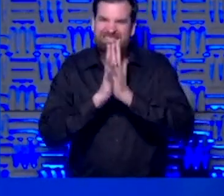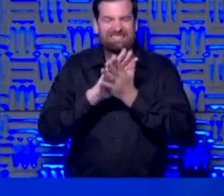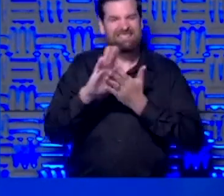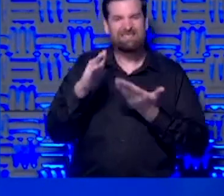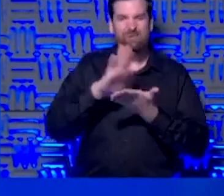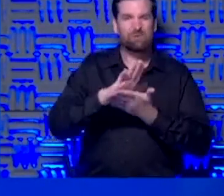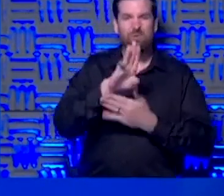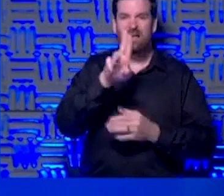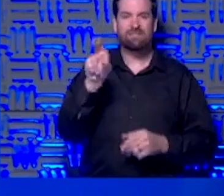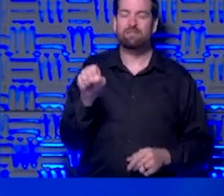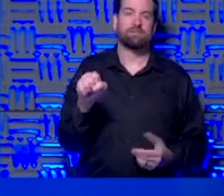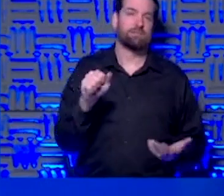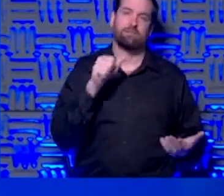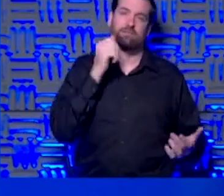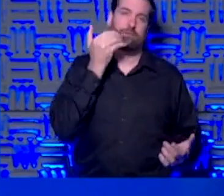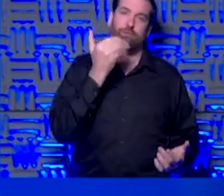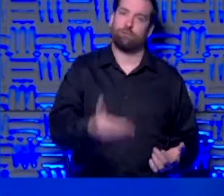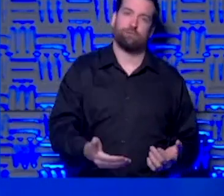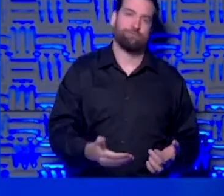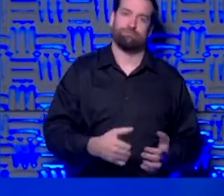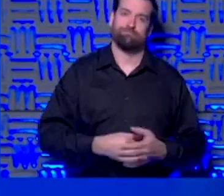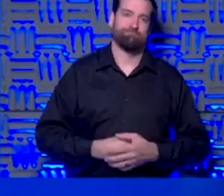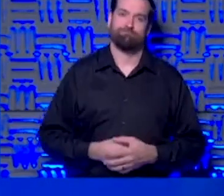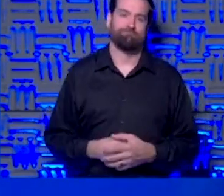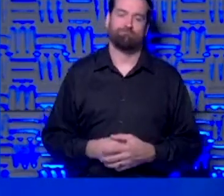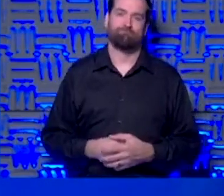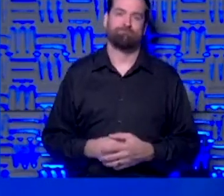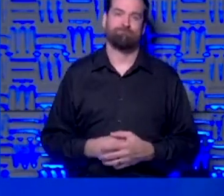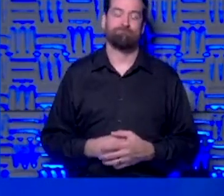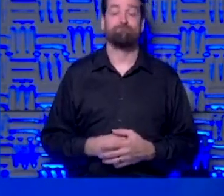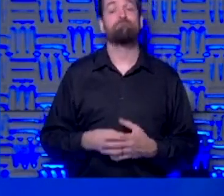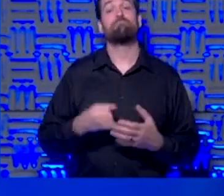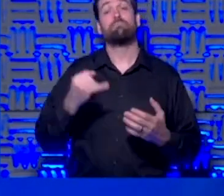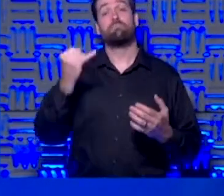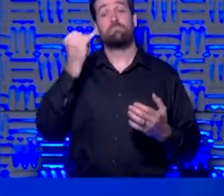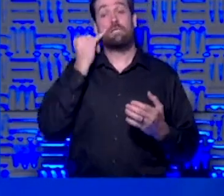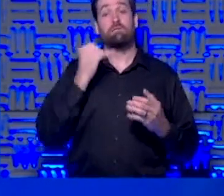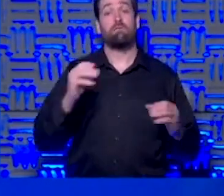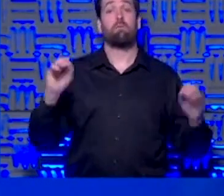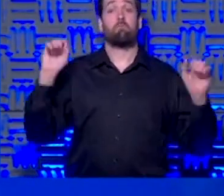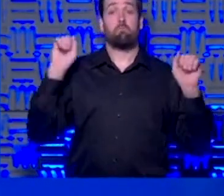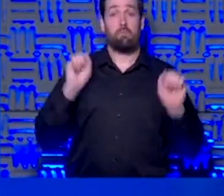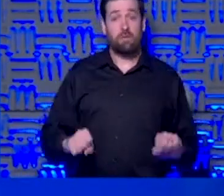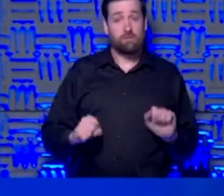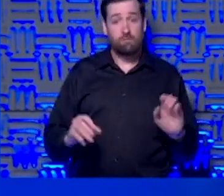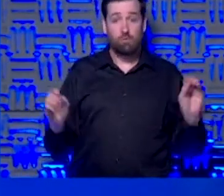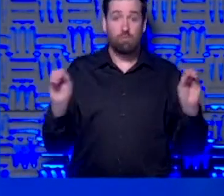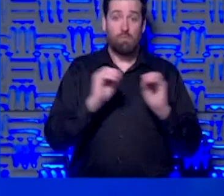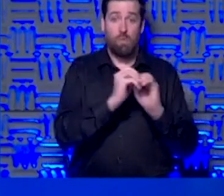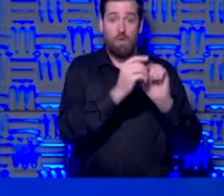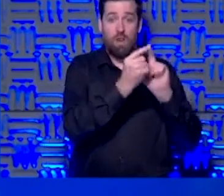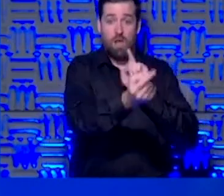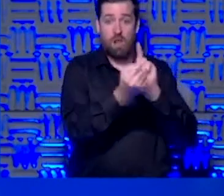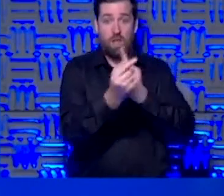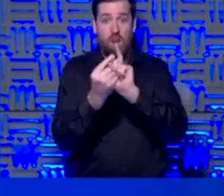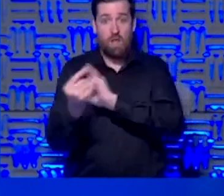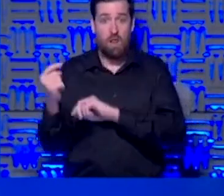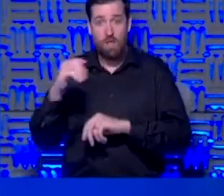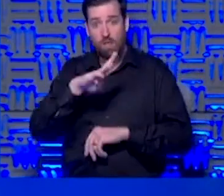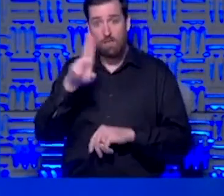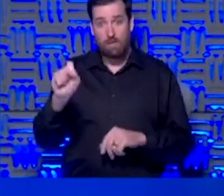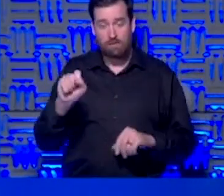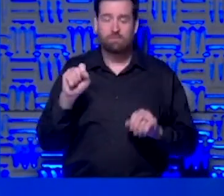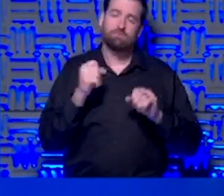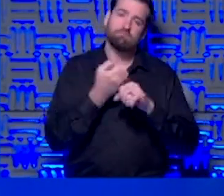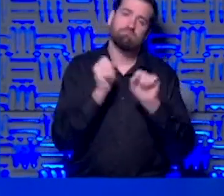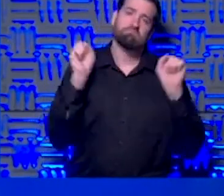not so good. If there are ways for to have more distancing on the bus, then absolutely I think people can be safe on a